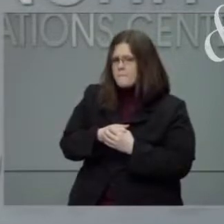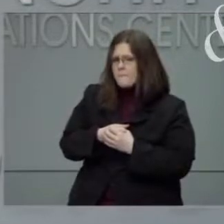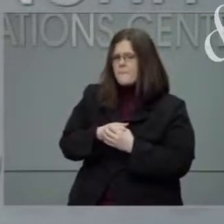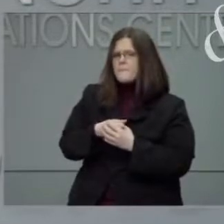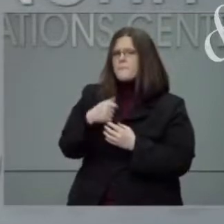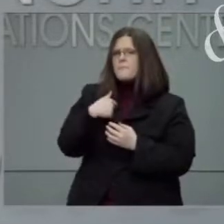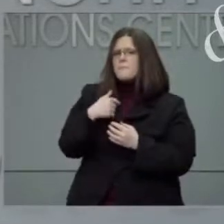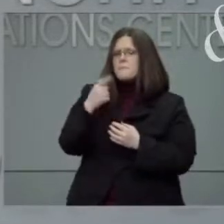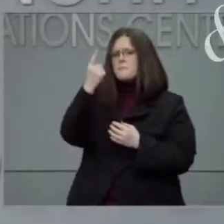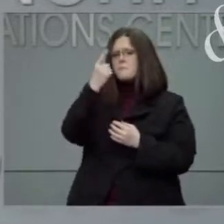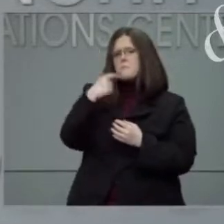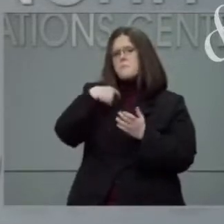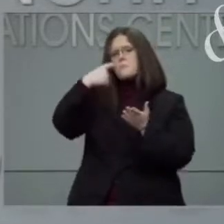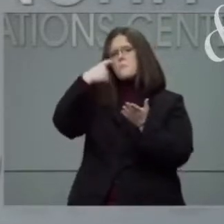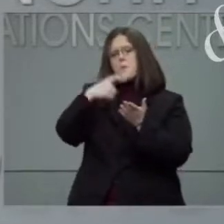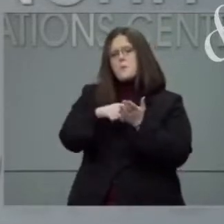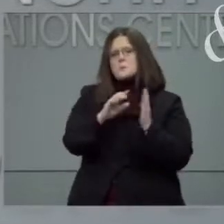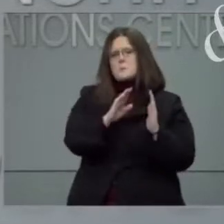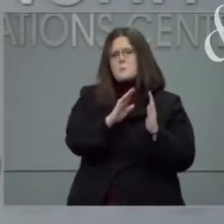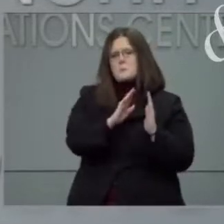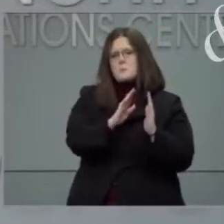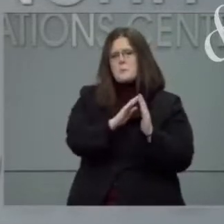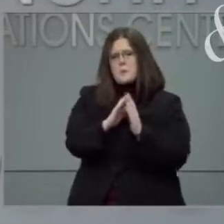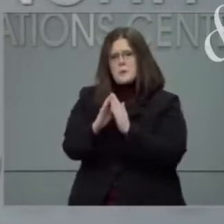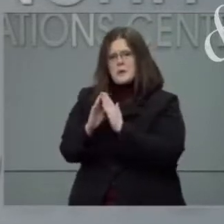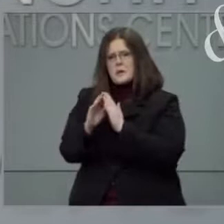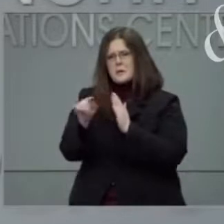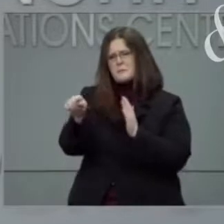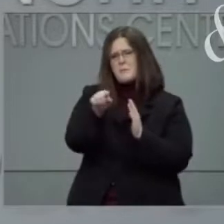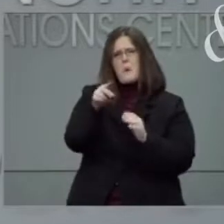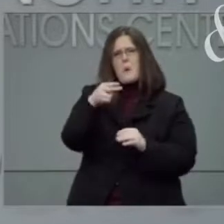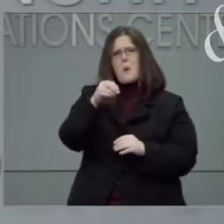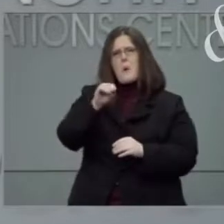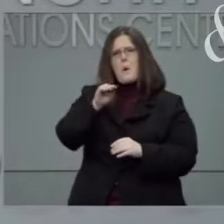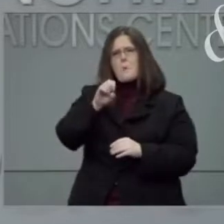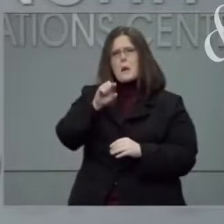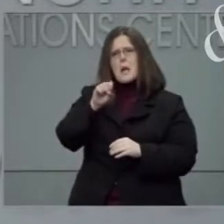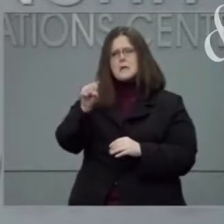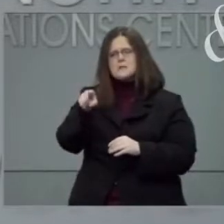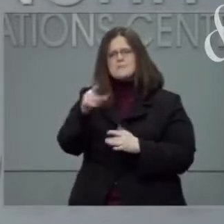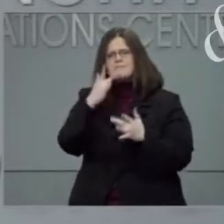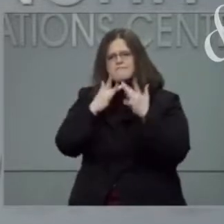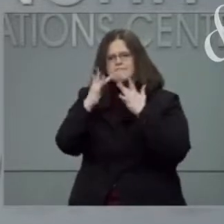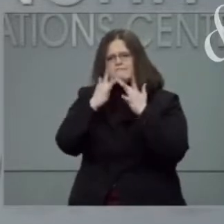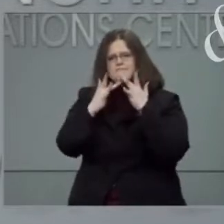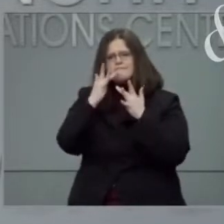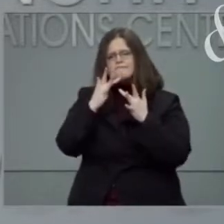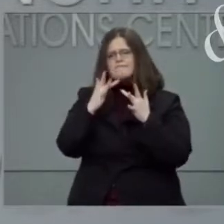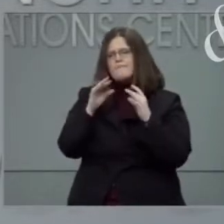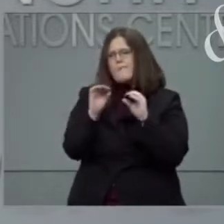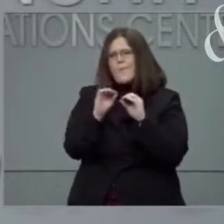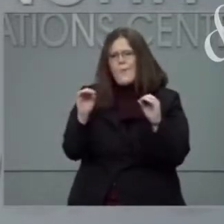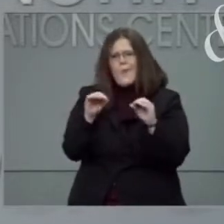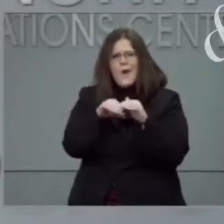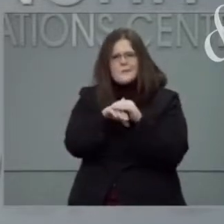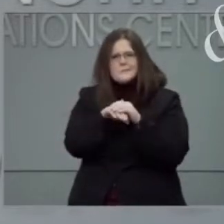have least opportunity to control their own health,